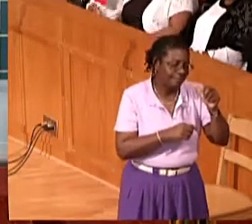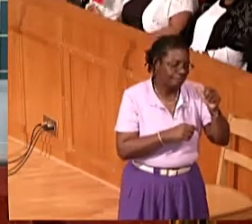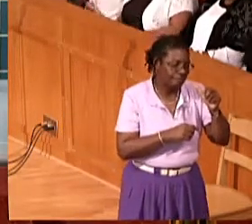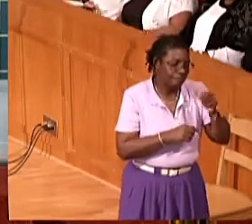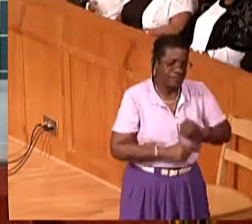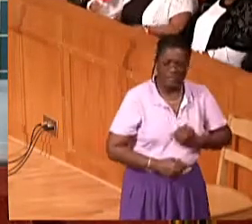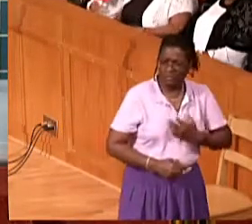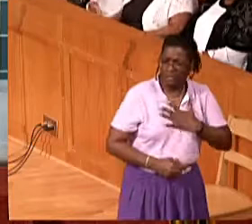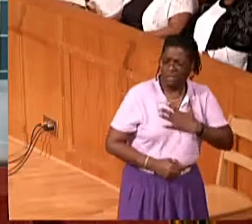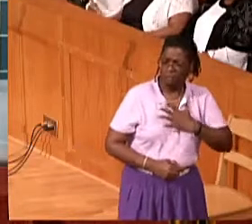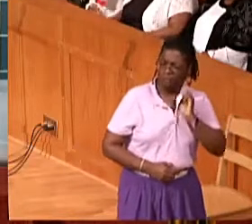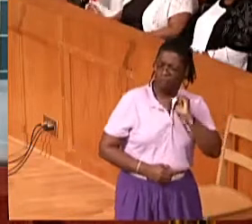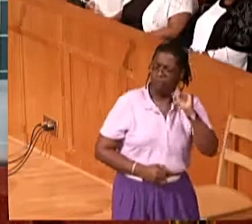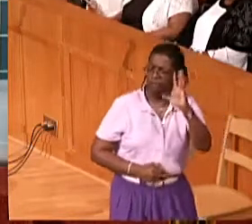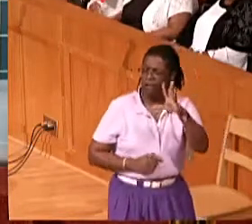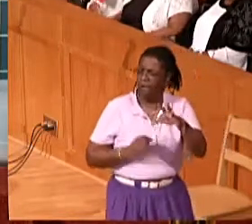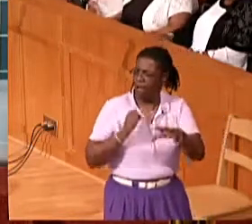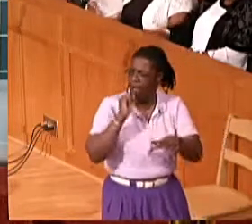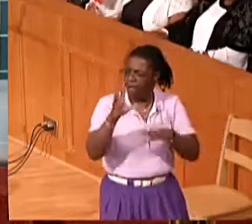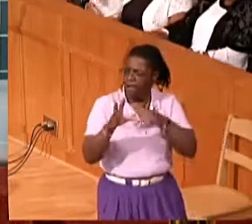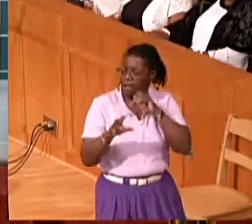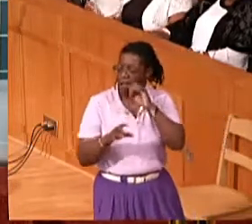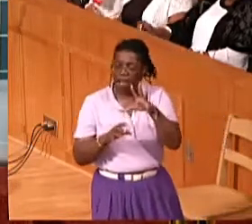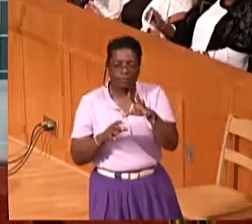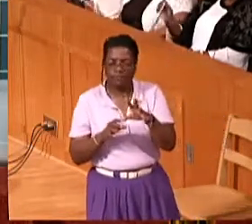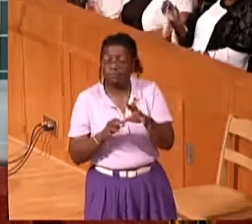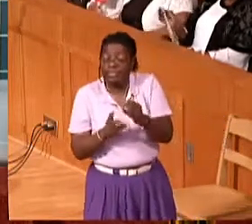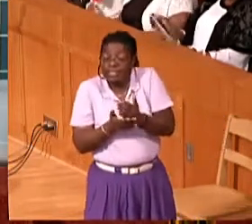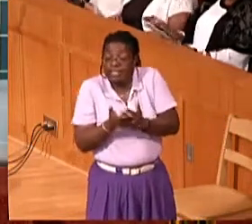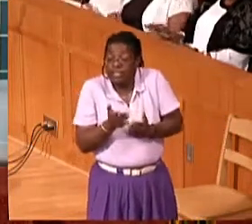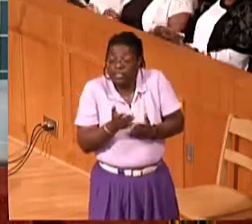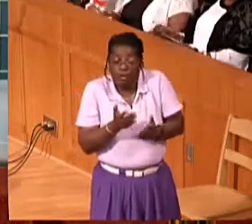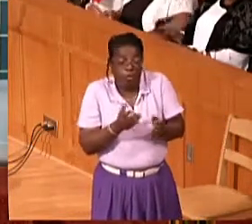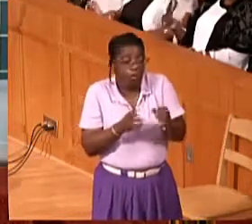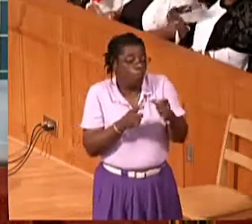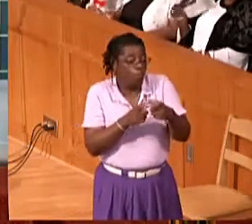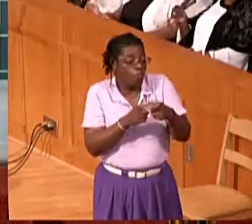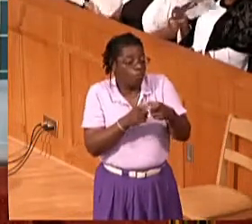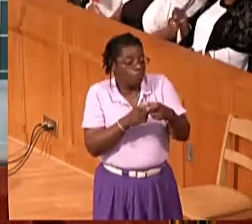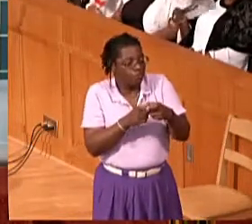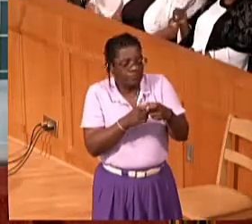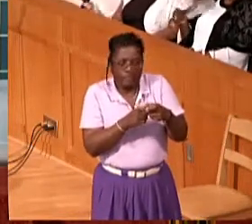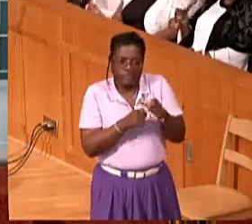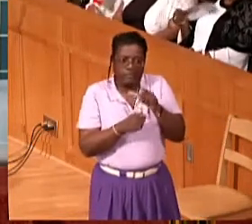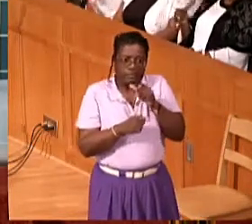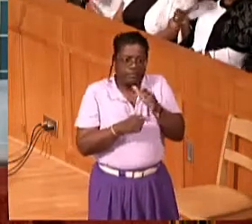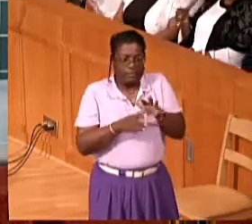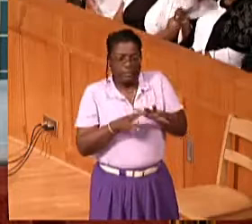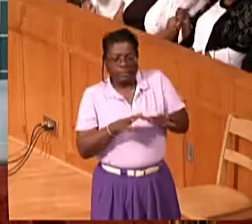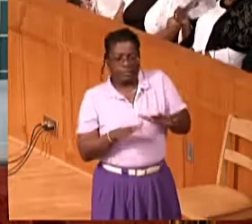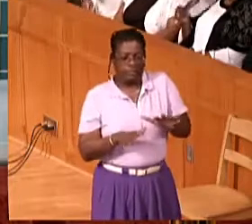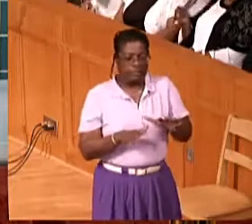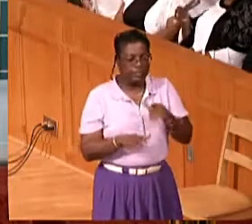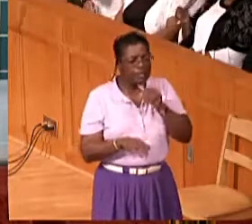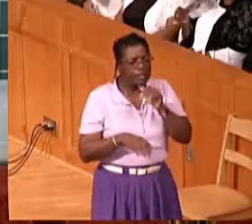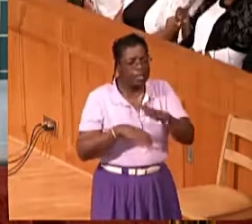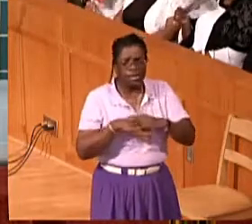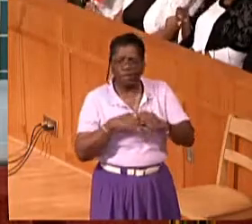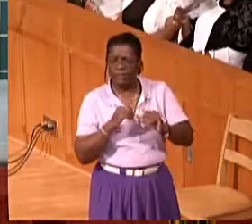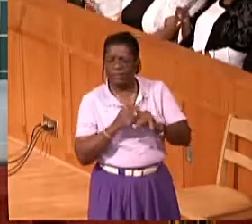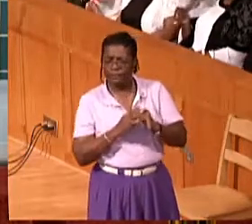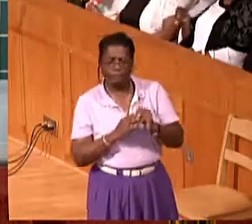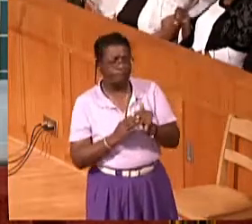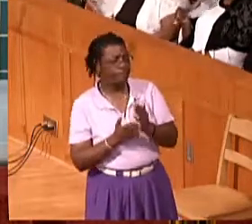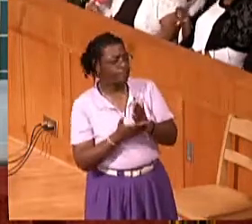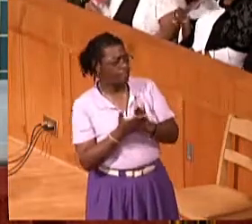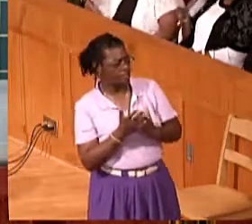Amen. There are some preached words ought to make you uncomfortable. Do I have a witness here? There are some preached words that ought